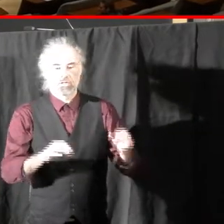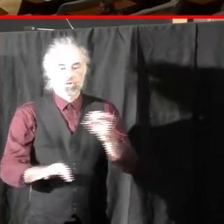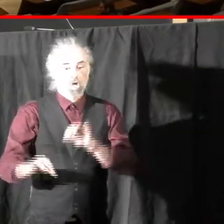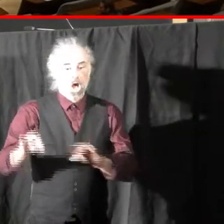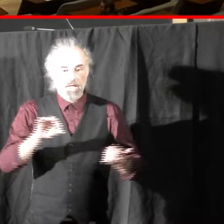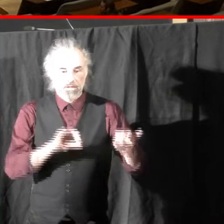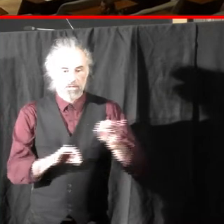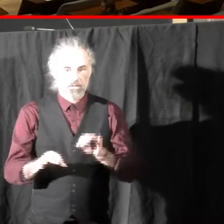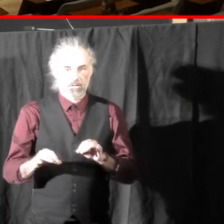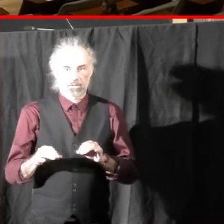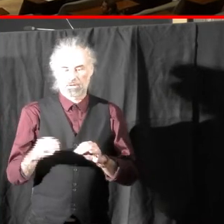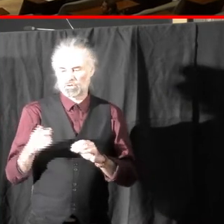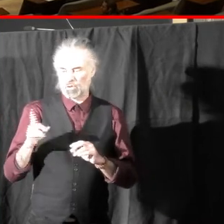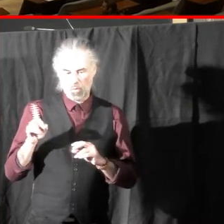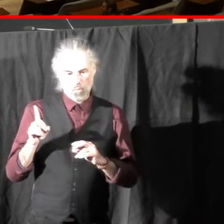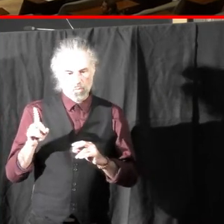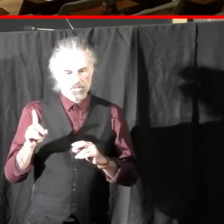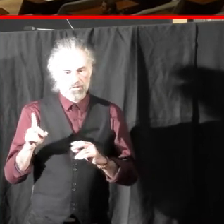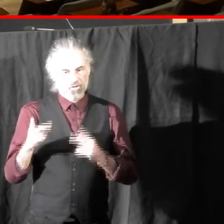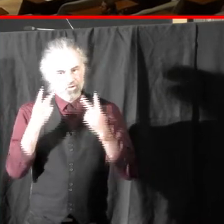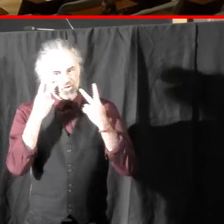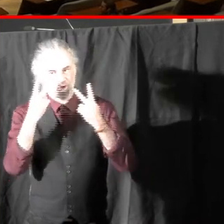of science in this theatre.